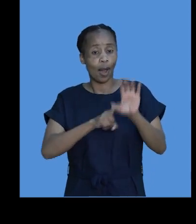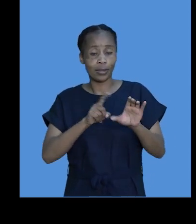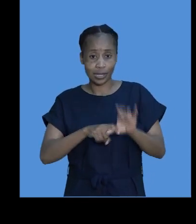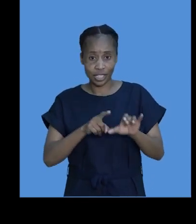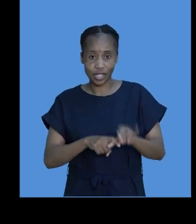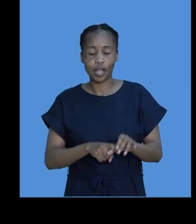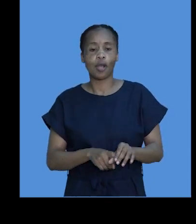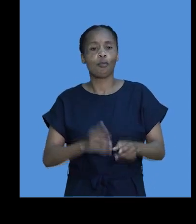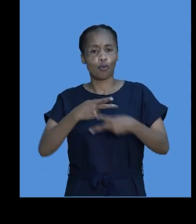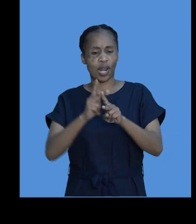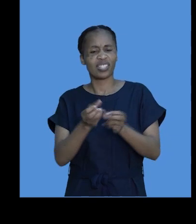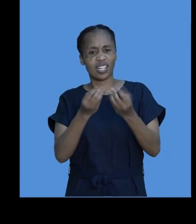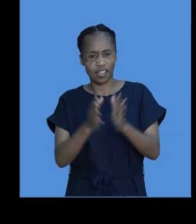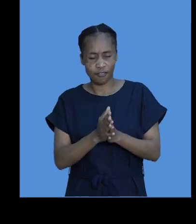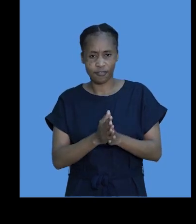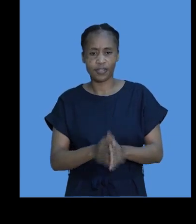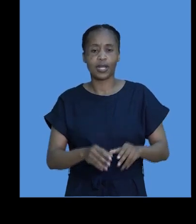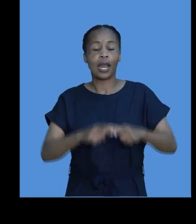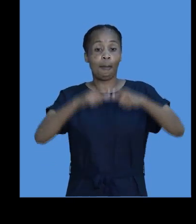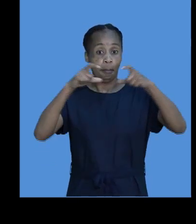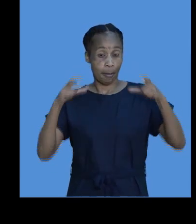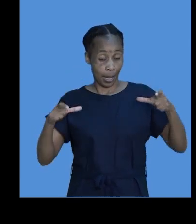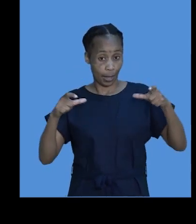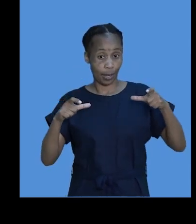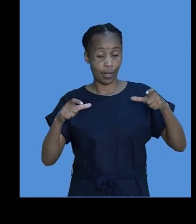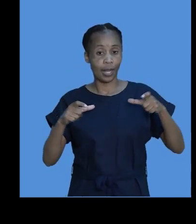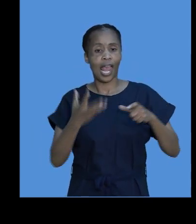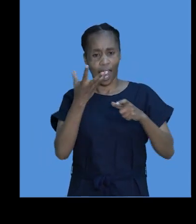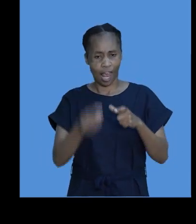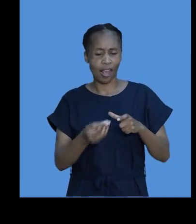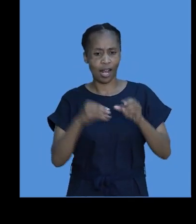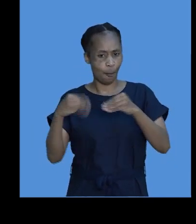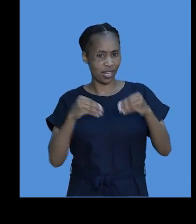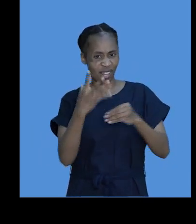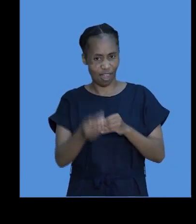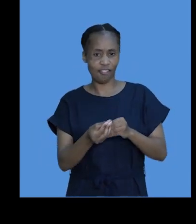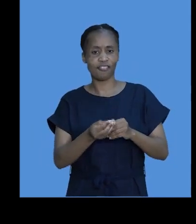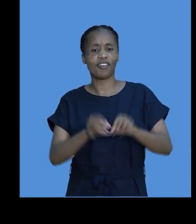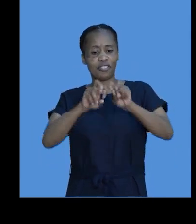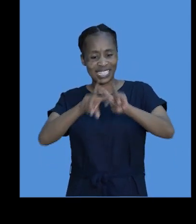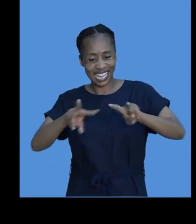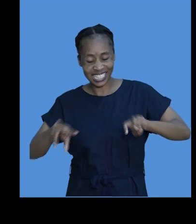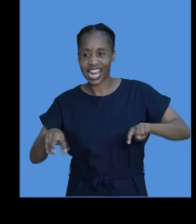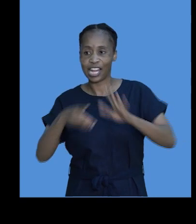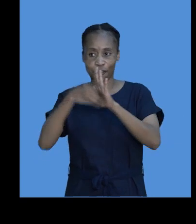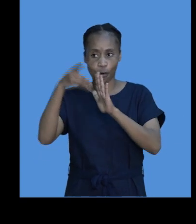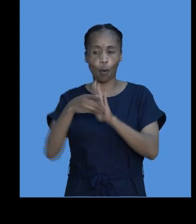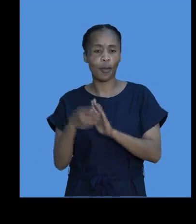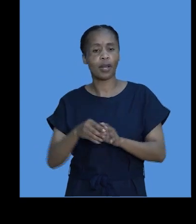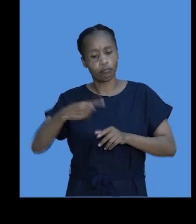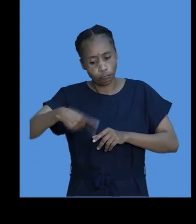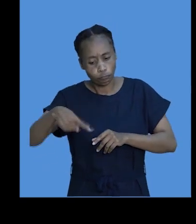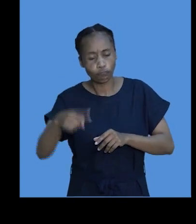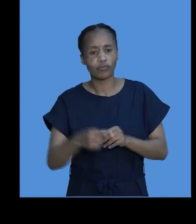of product to consumers. Large corporations have got research and development units that constantly